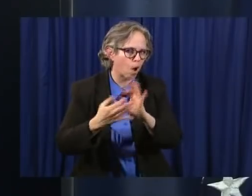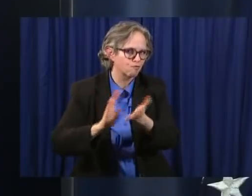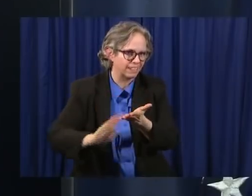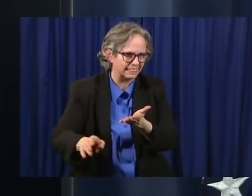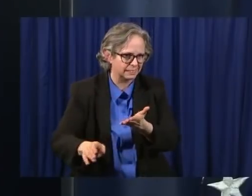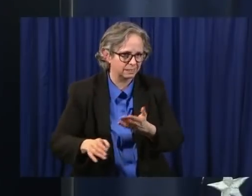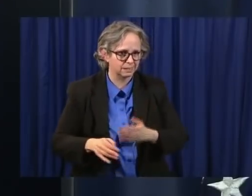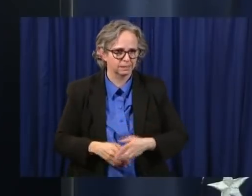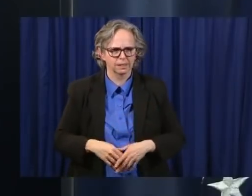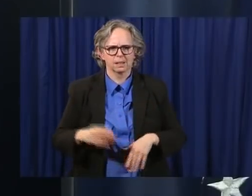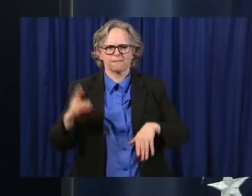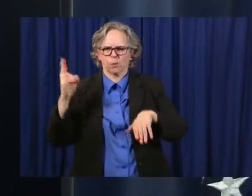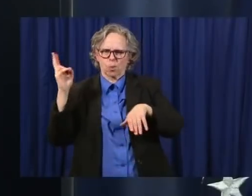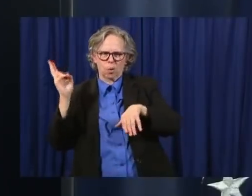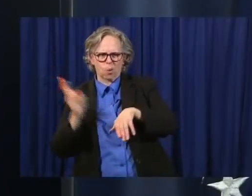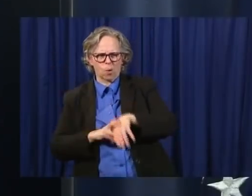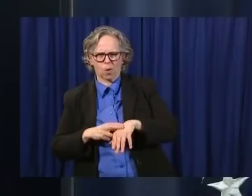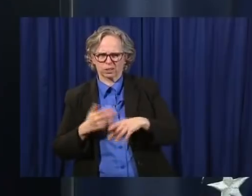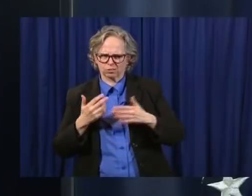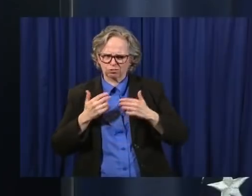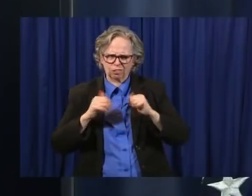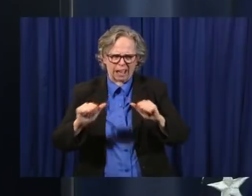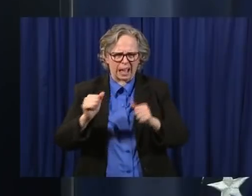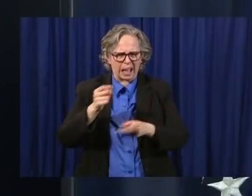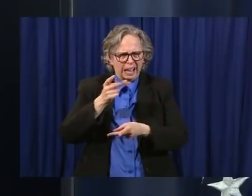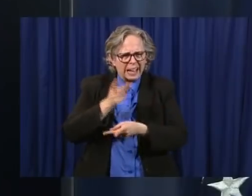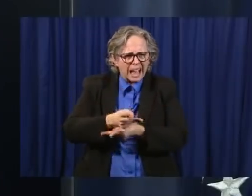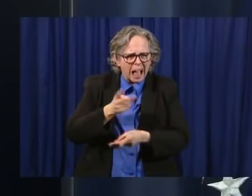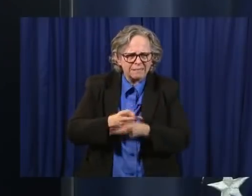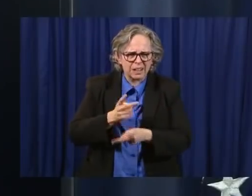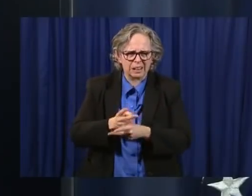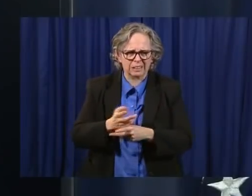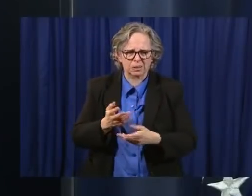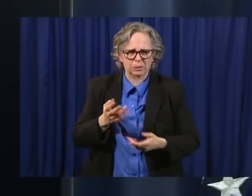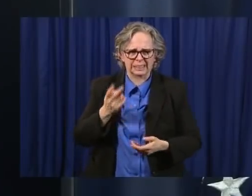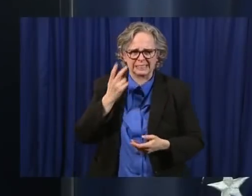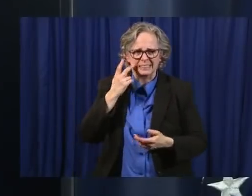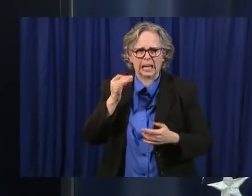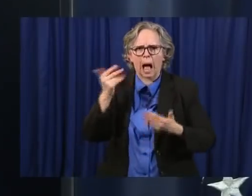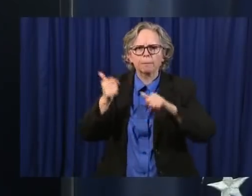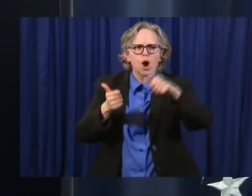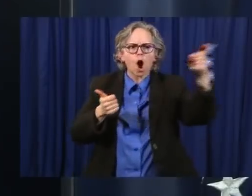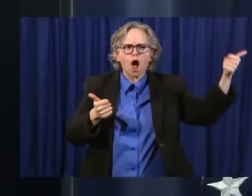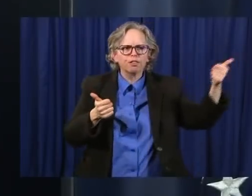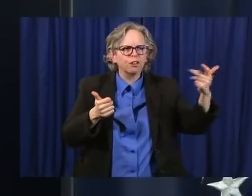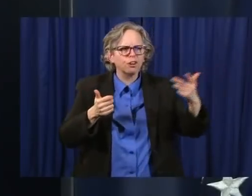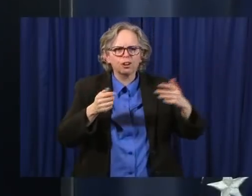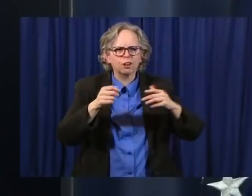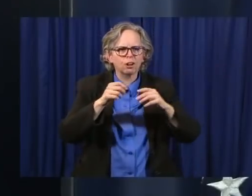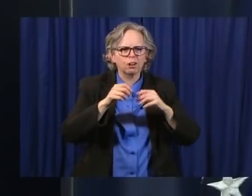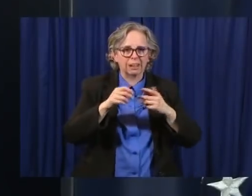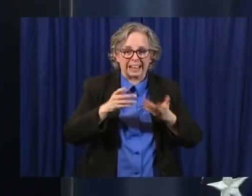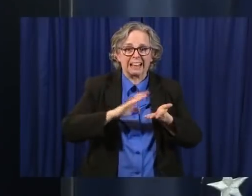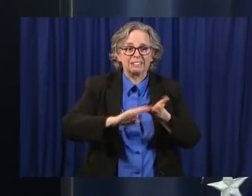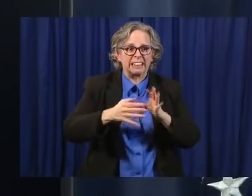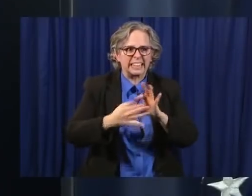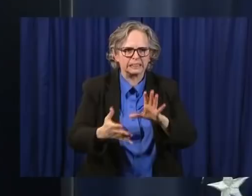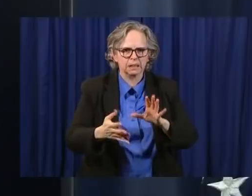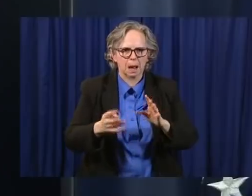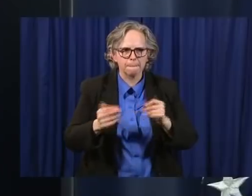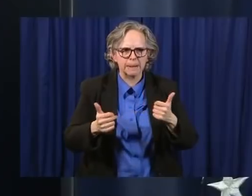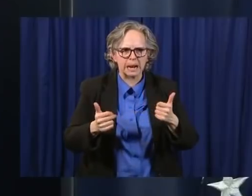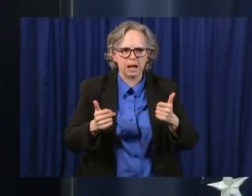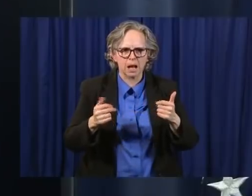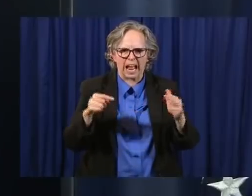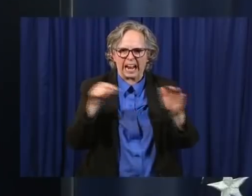result in what we've seen in some other places, which people leave and either reoffend immediately or kill someone. I mean, that's the worst